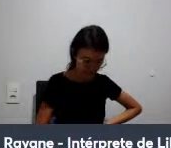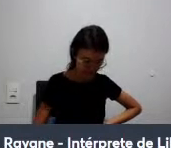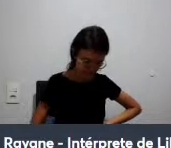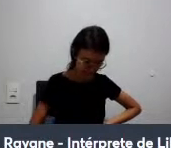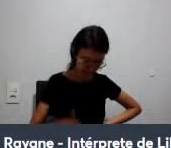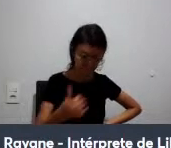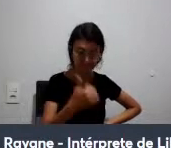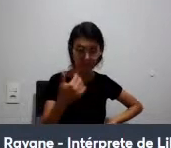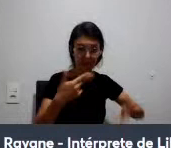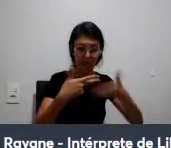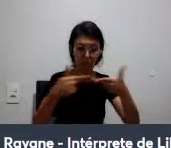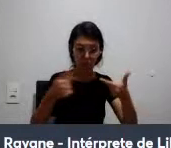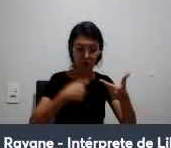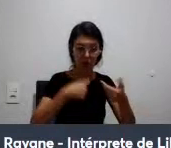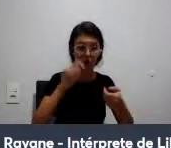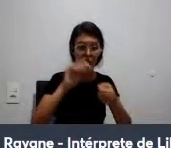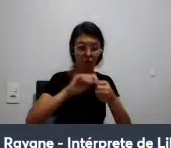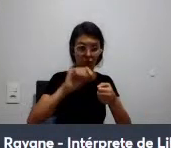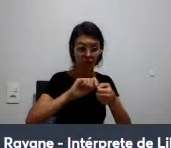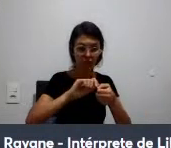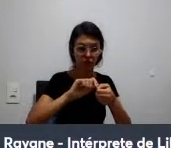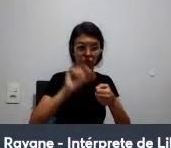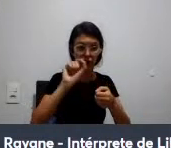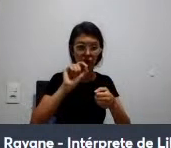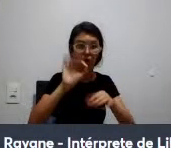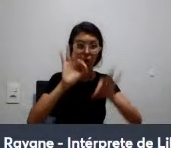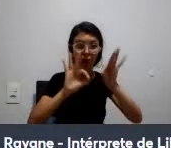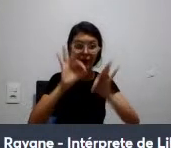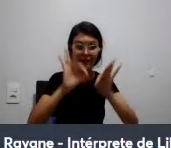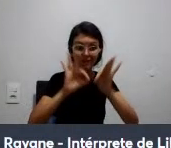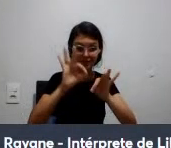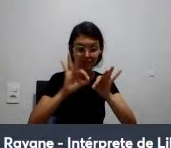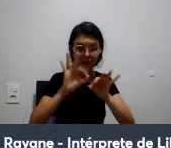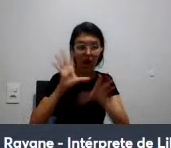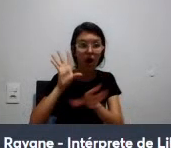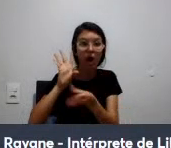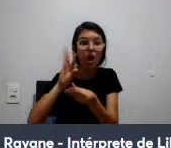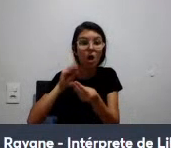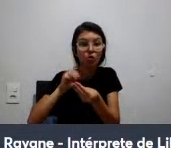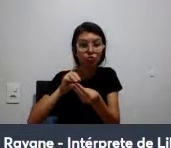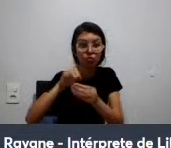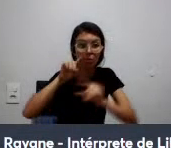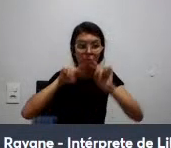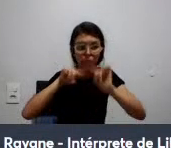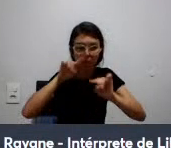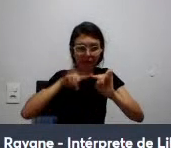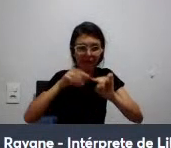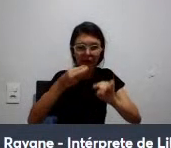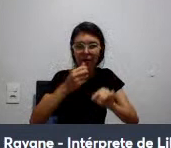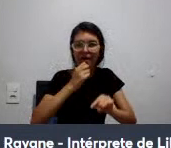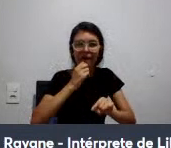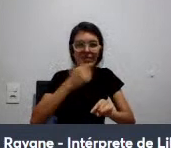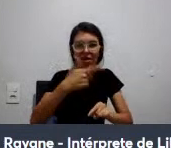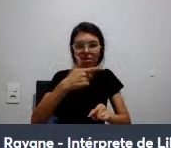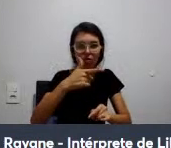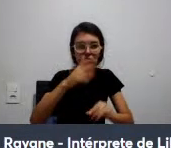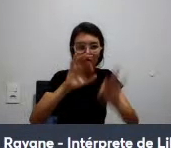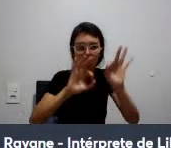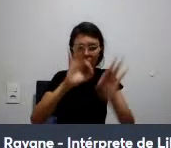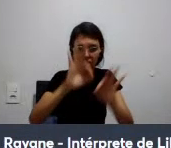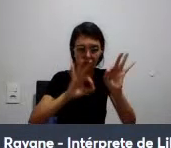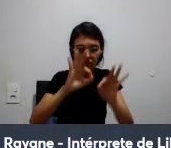que eu faço, então, é preparar um resumo desse material desorganizado, que é o que eu chamo de